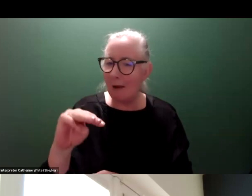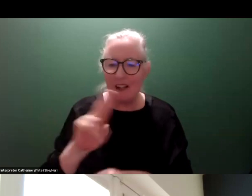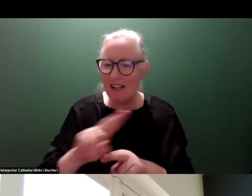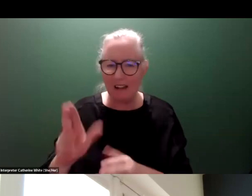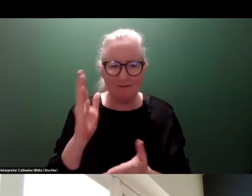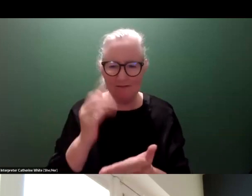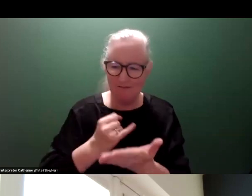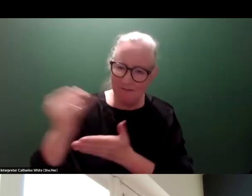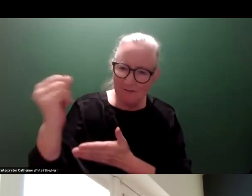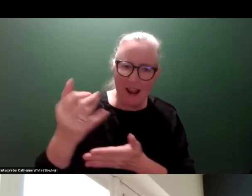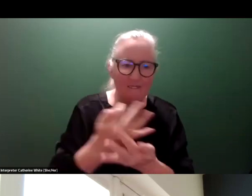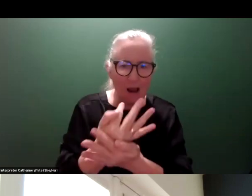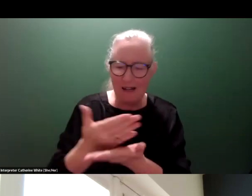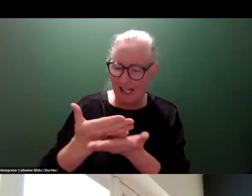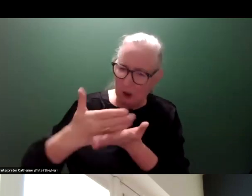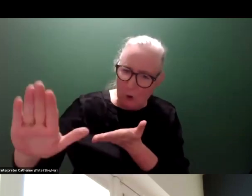a family excluding law.